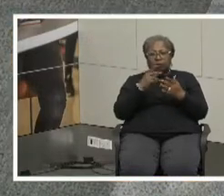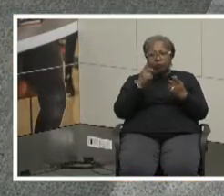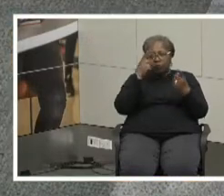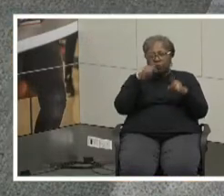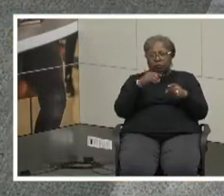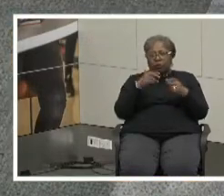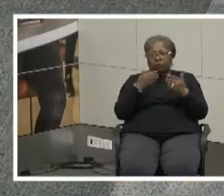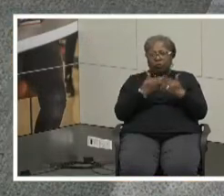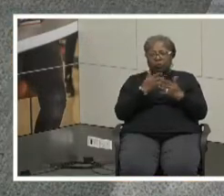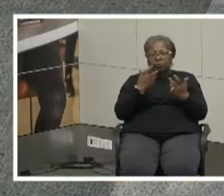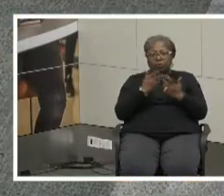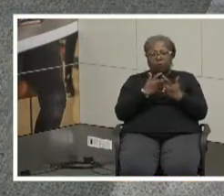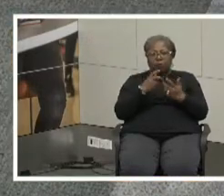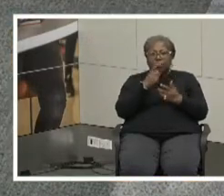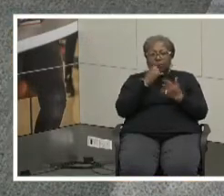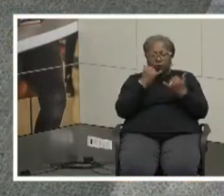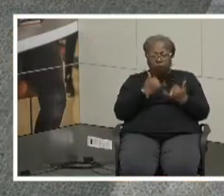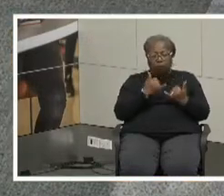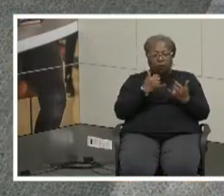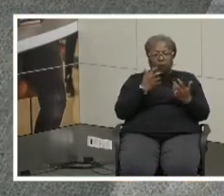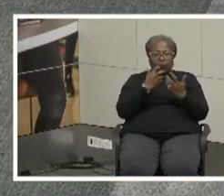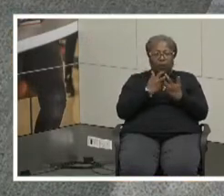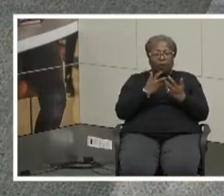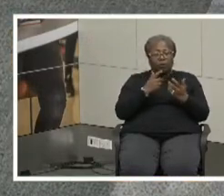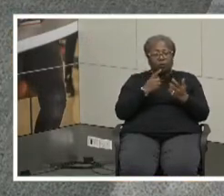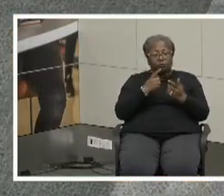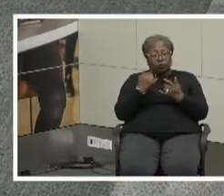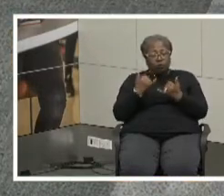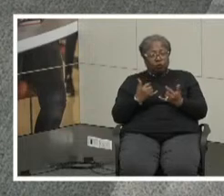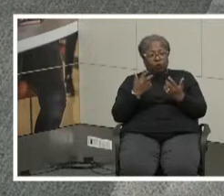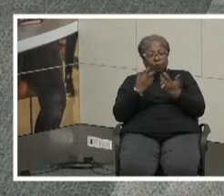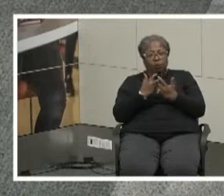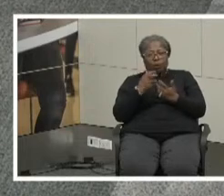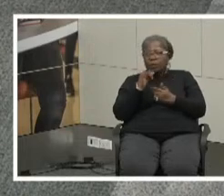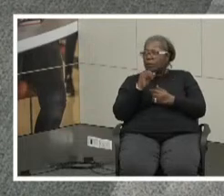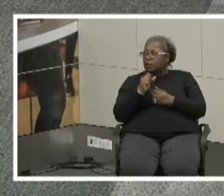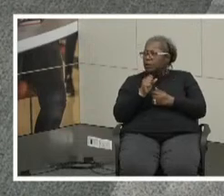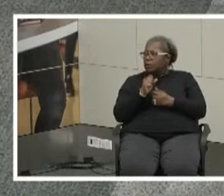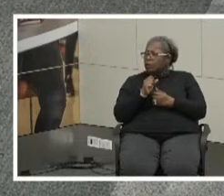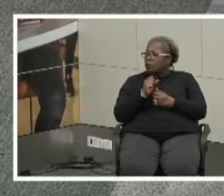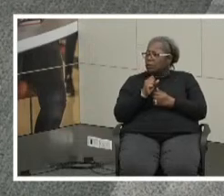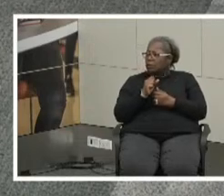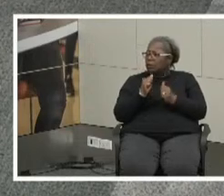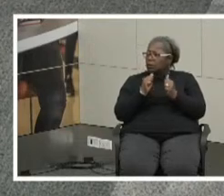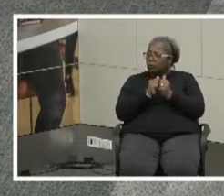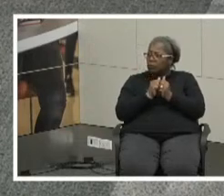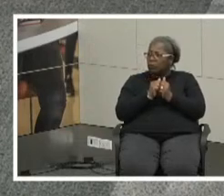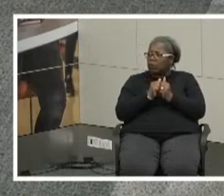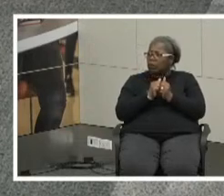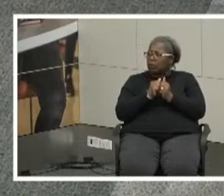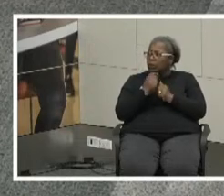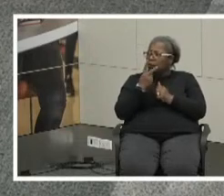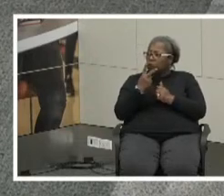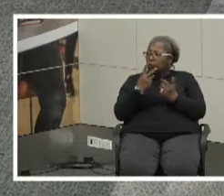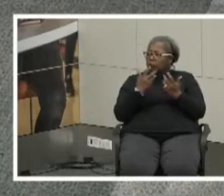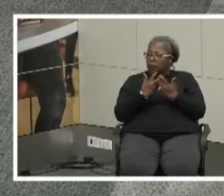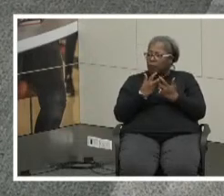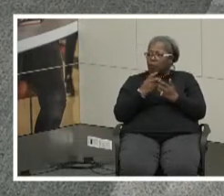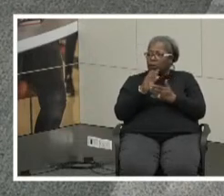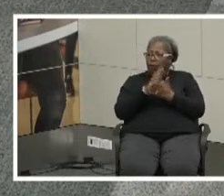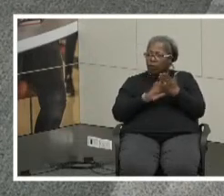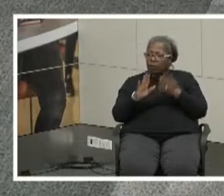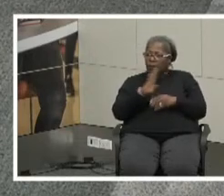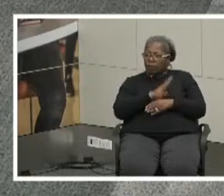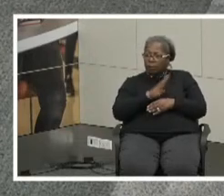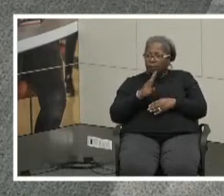partner organization who is the current partner um the current partner is uh We've historically partnered with two partners both college